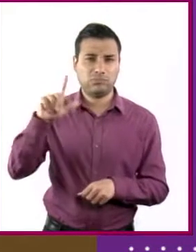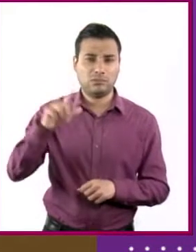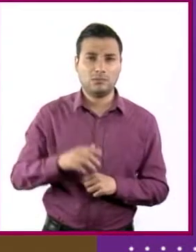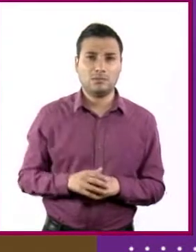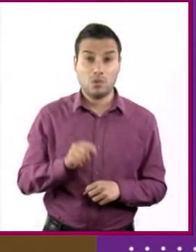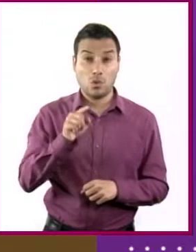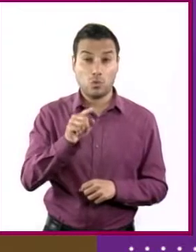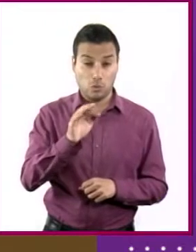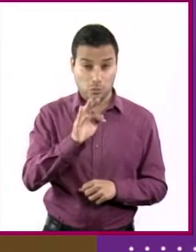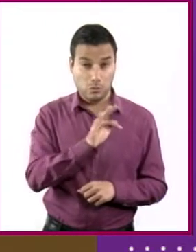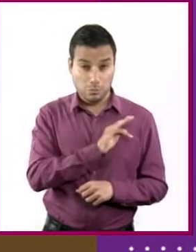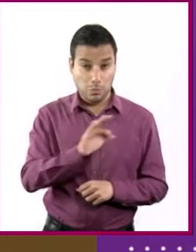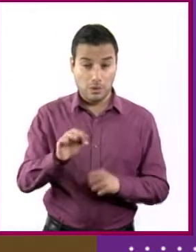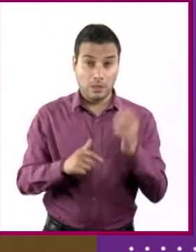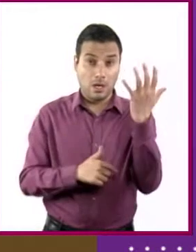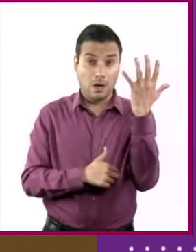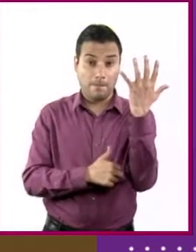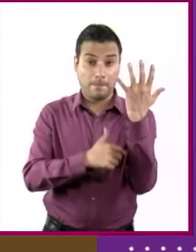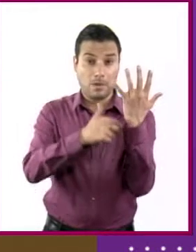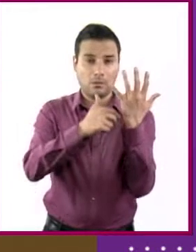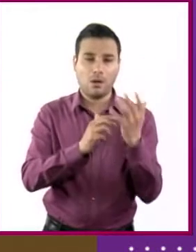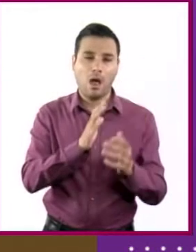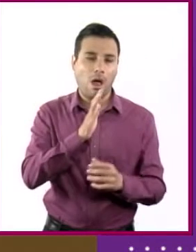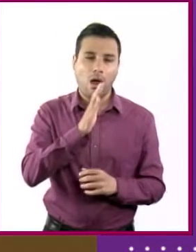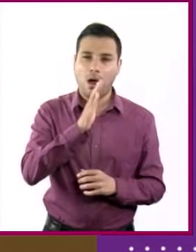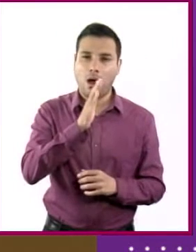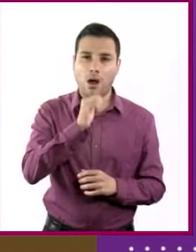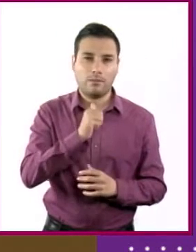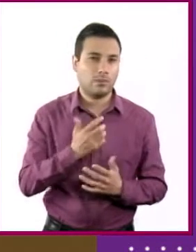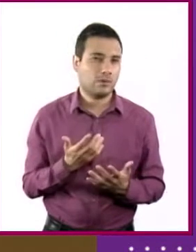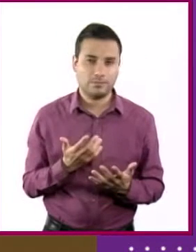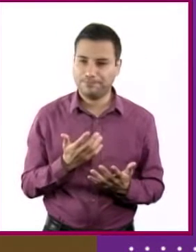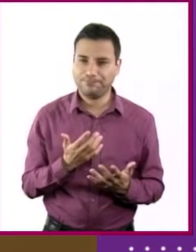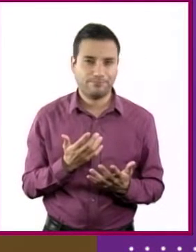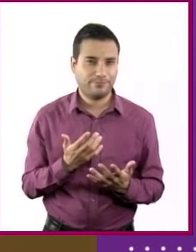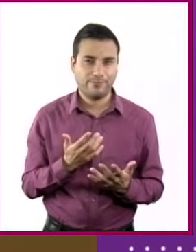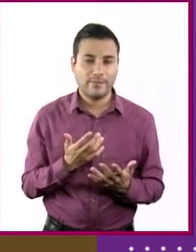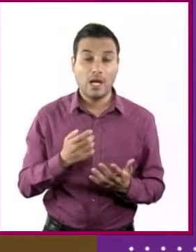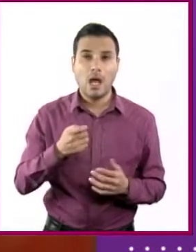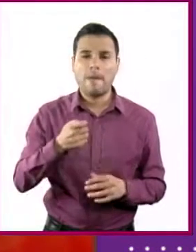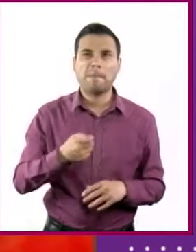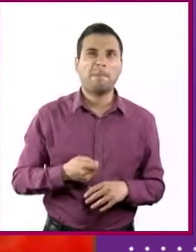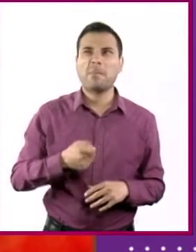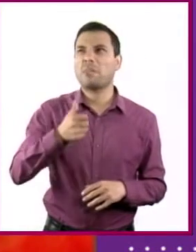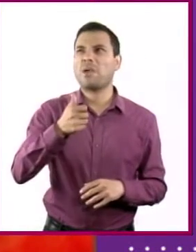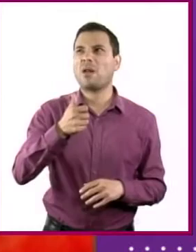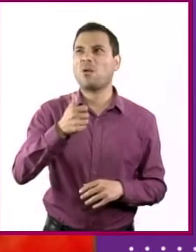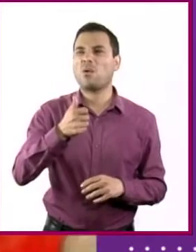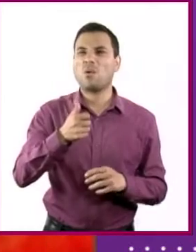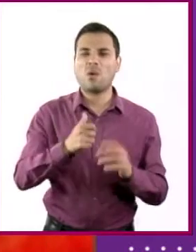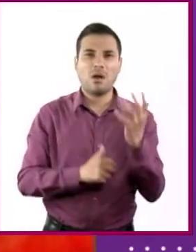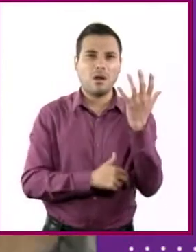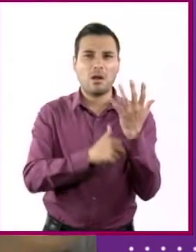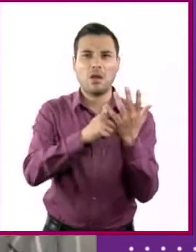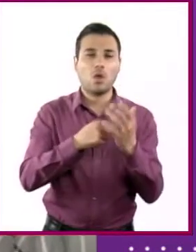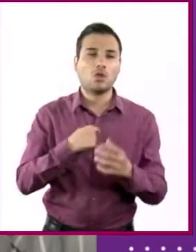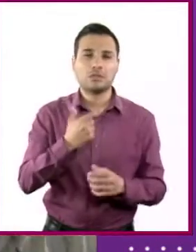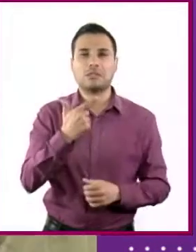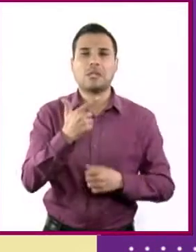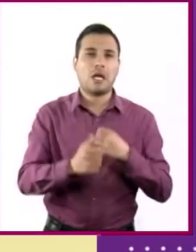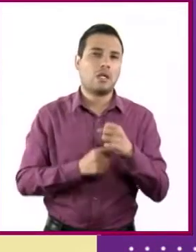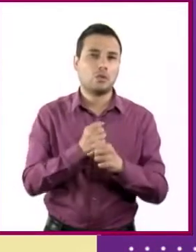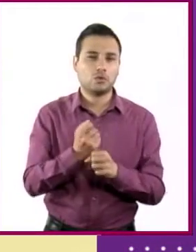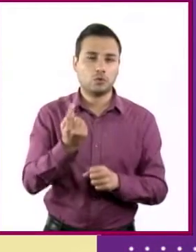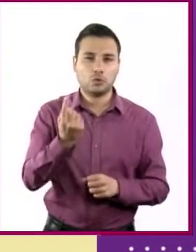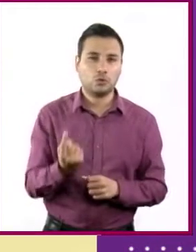were 6? No, I couldn't. I climbed my first tree when I was 7. Whoa!